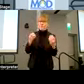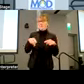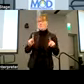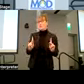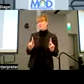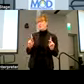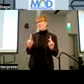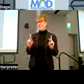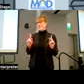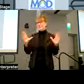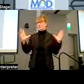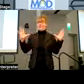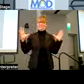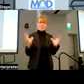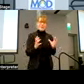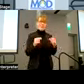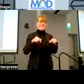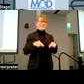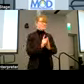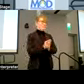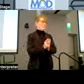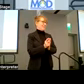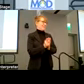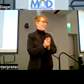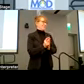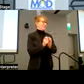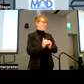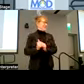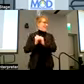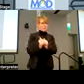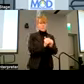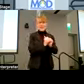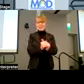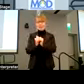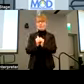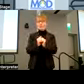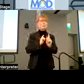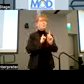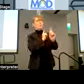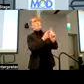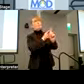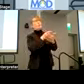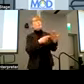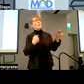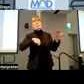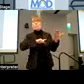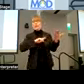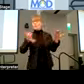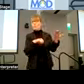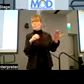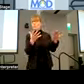this moment to come together and spend time together to say, what do we want to do? What have we done?